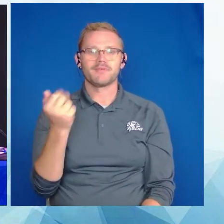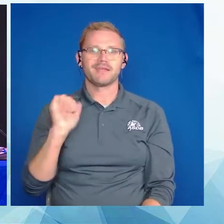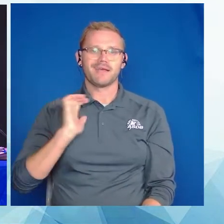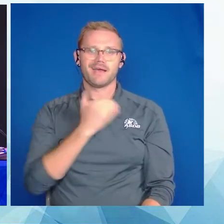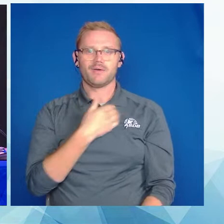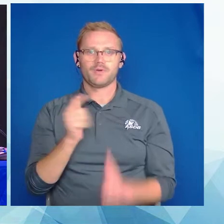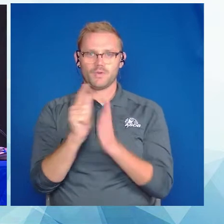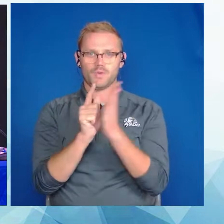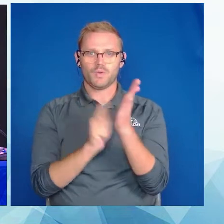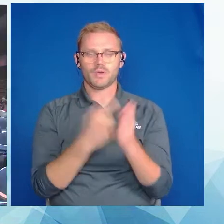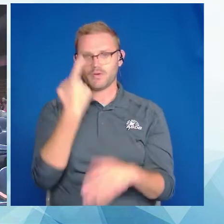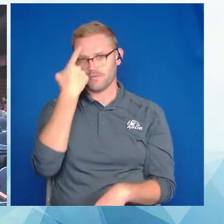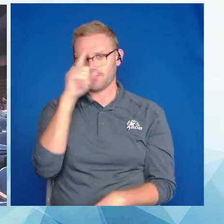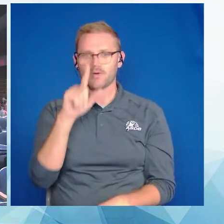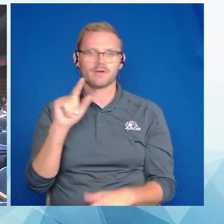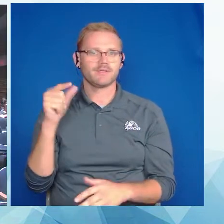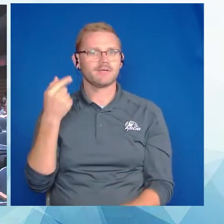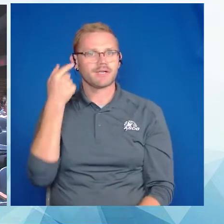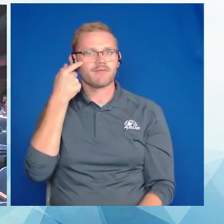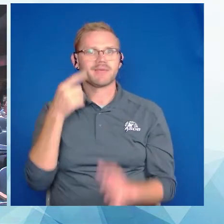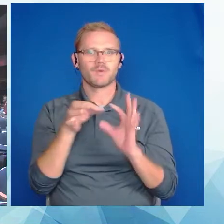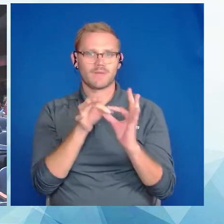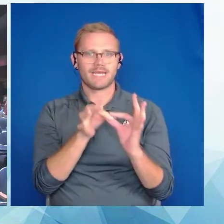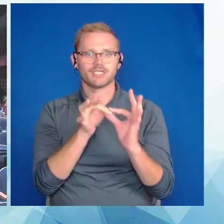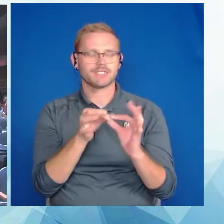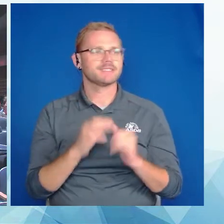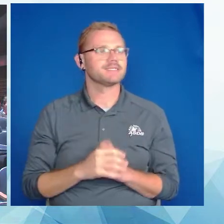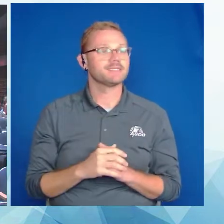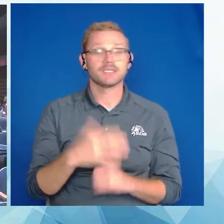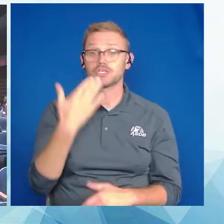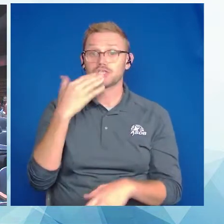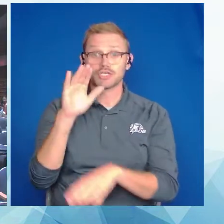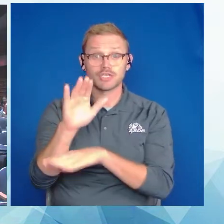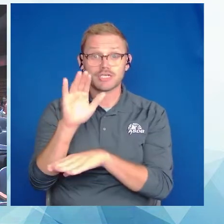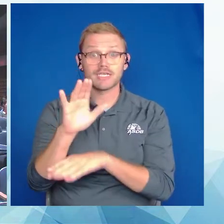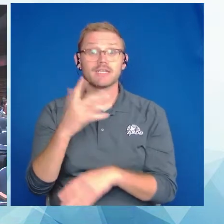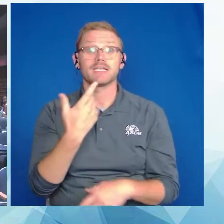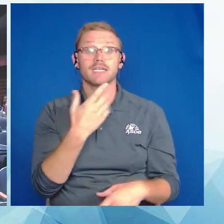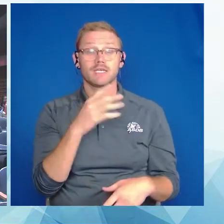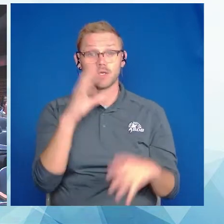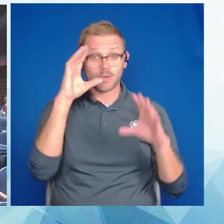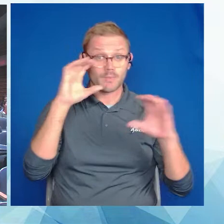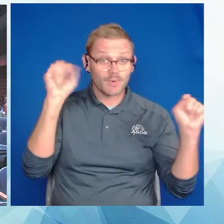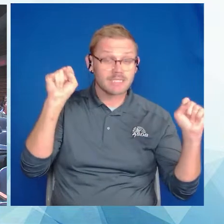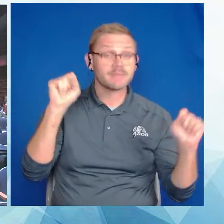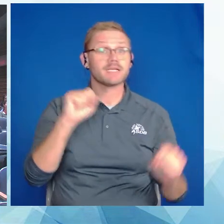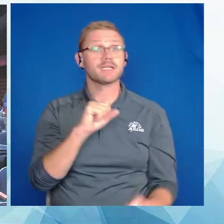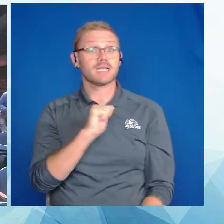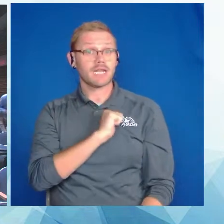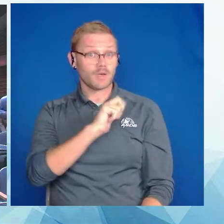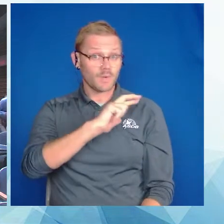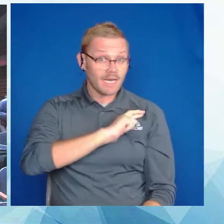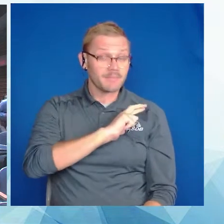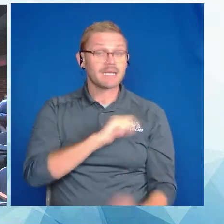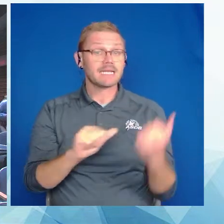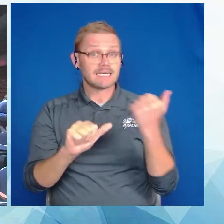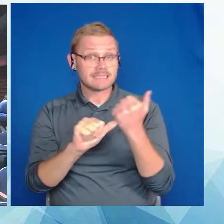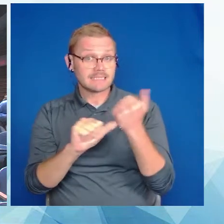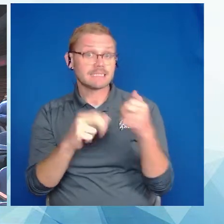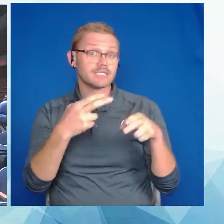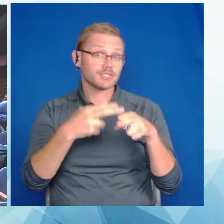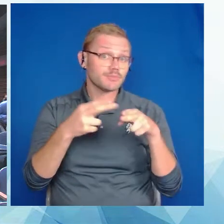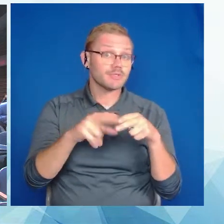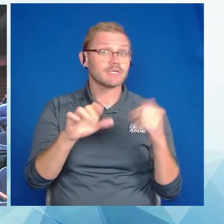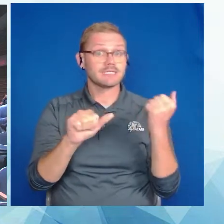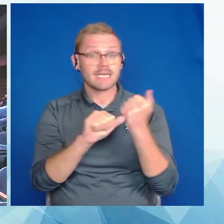Relations. Good evening, Board Member Kneifel, members of the board, Superintendent Reichman, Assistant Superintendents, staff,